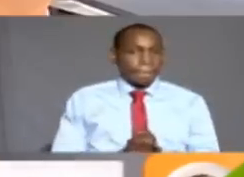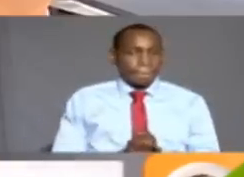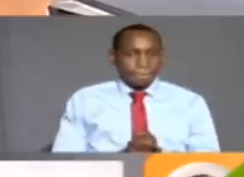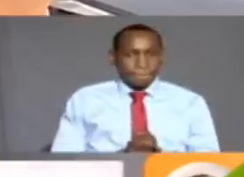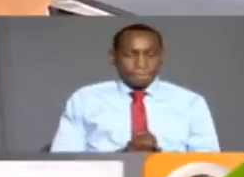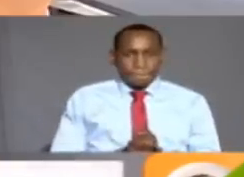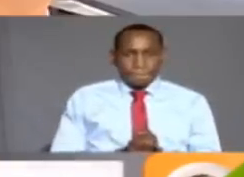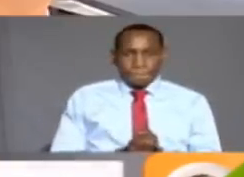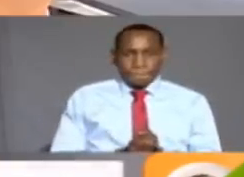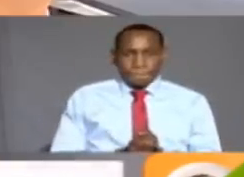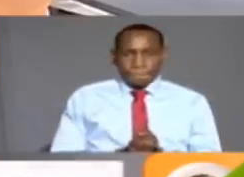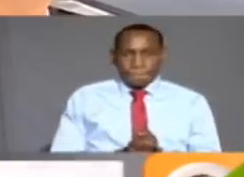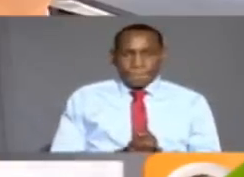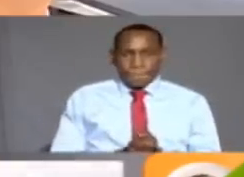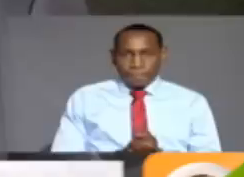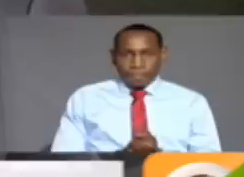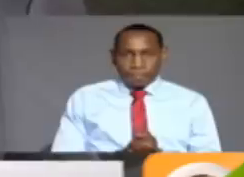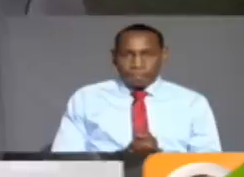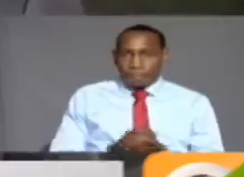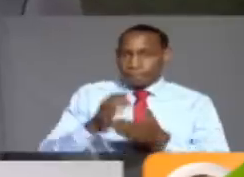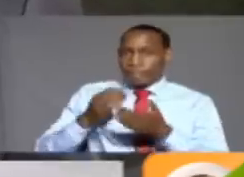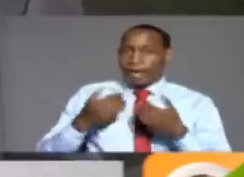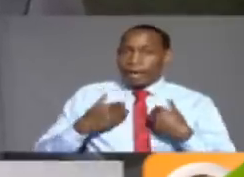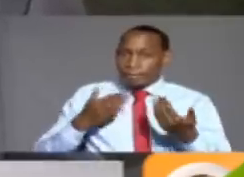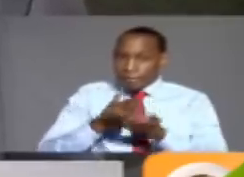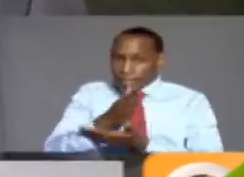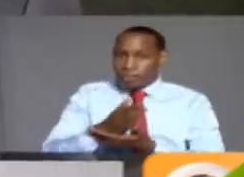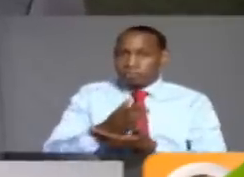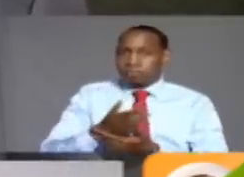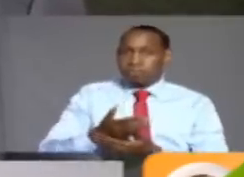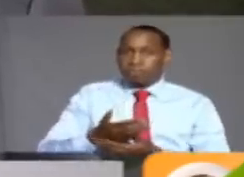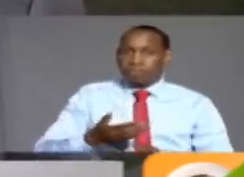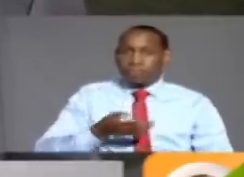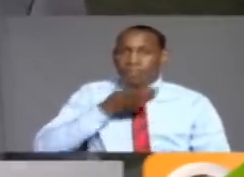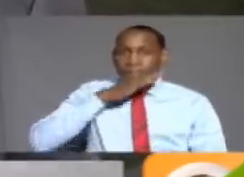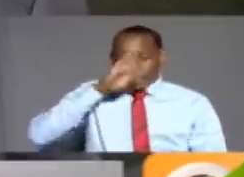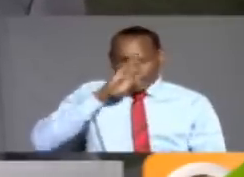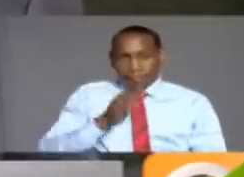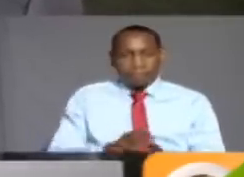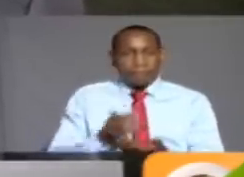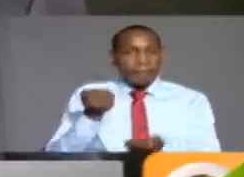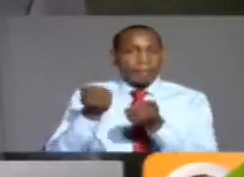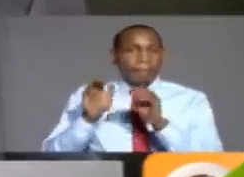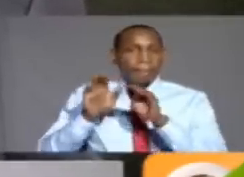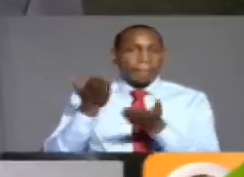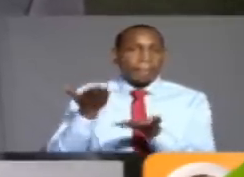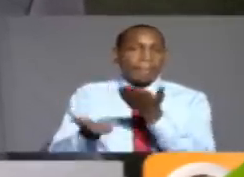angry. Was he right to be angry? Yes